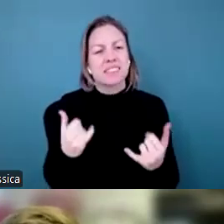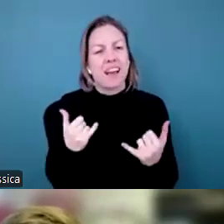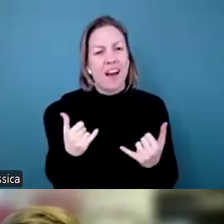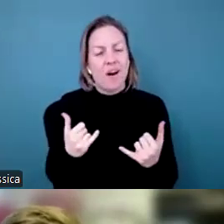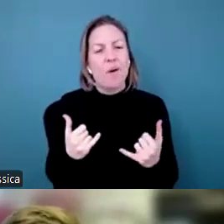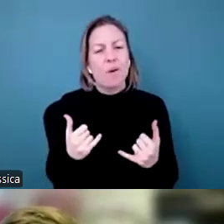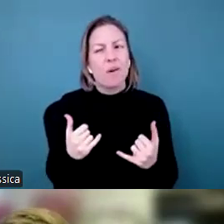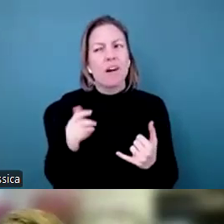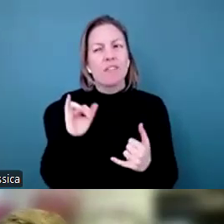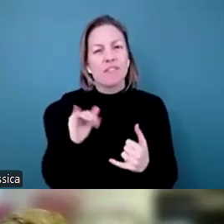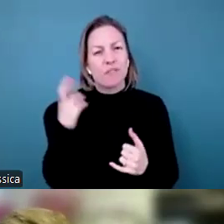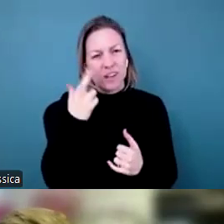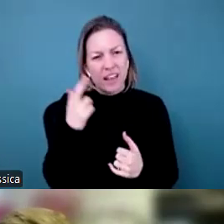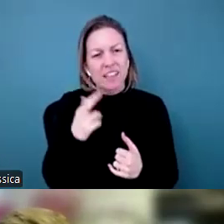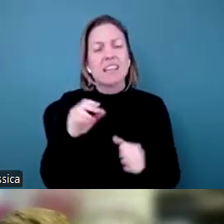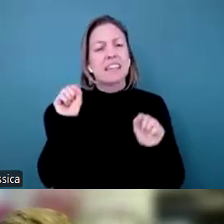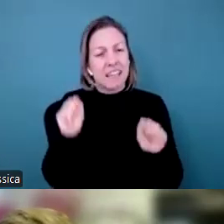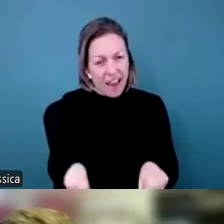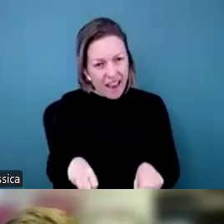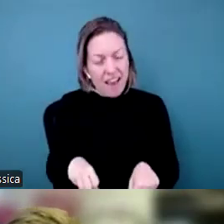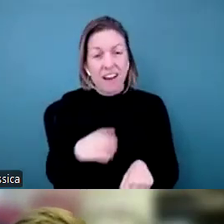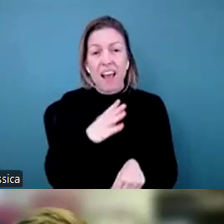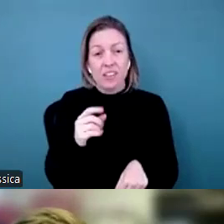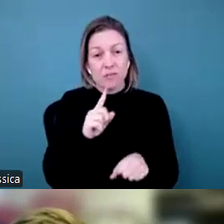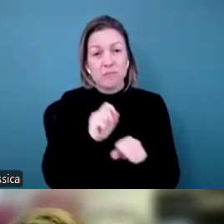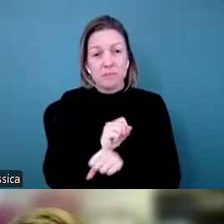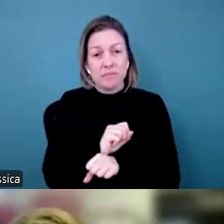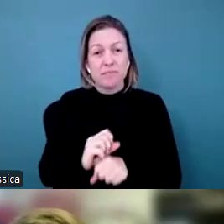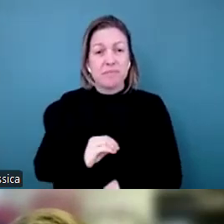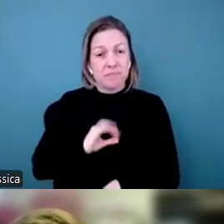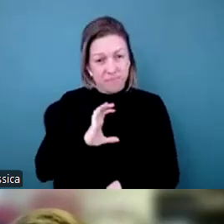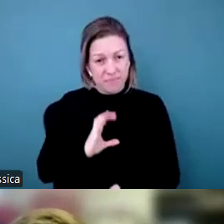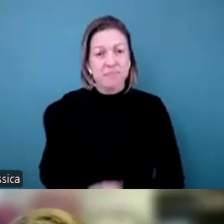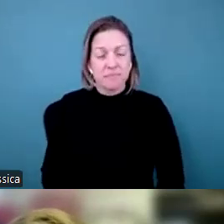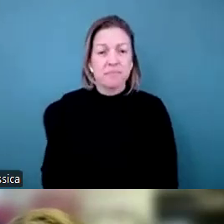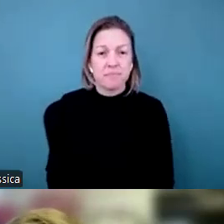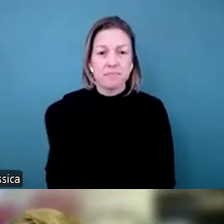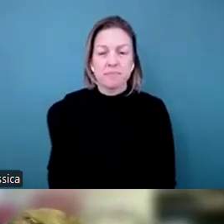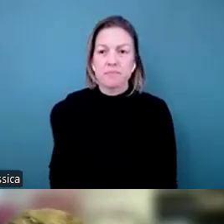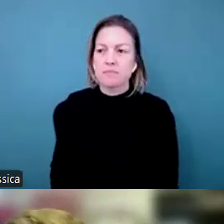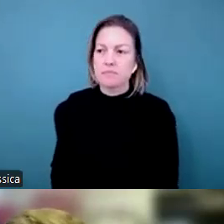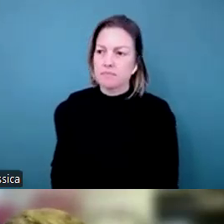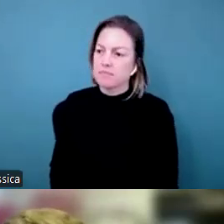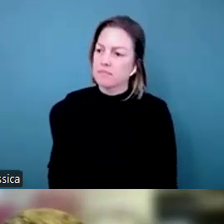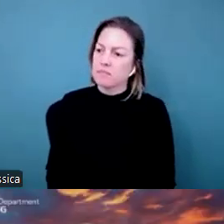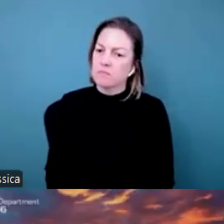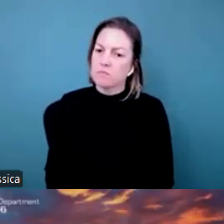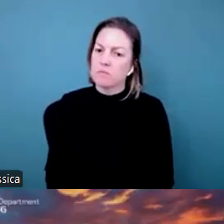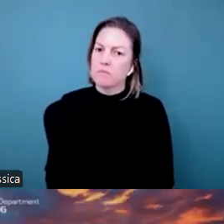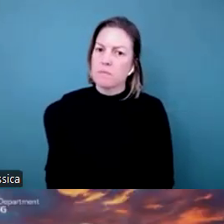possible, it's rewarding and it's a wonderful experience. Thank you for that. Thank you, Dr.